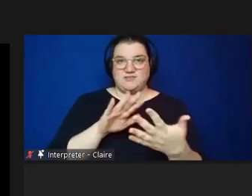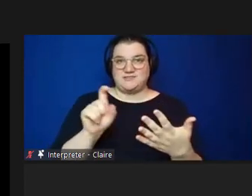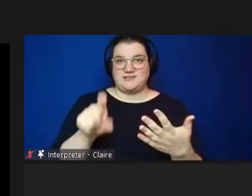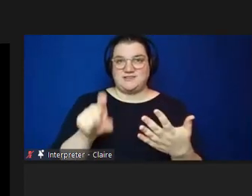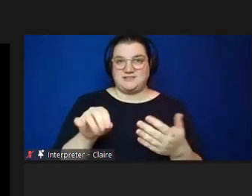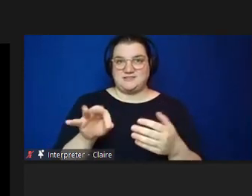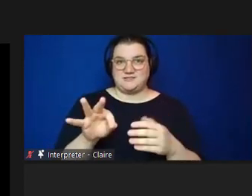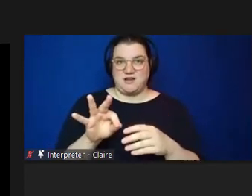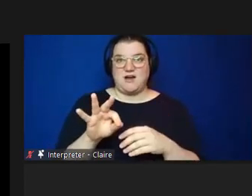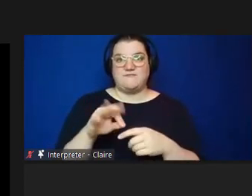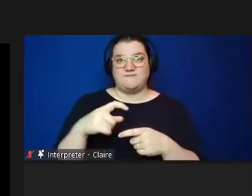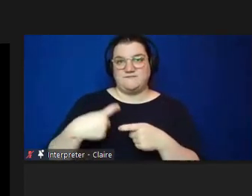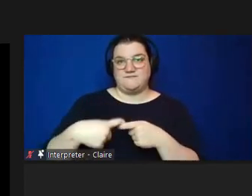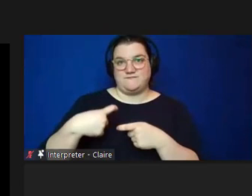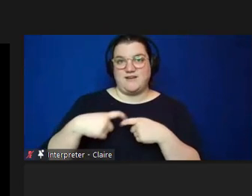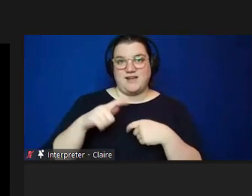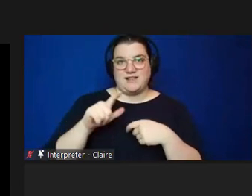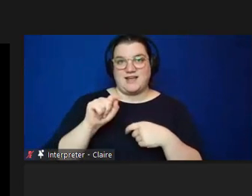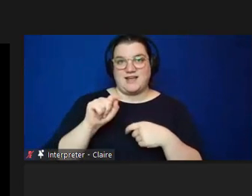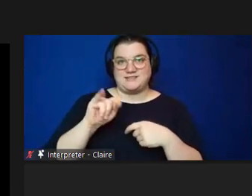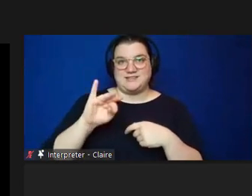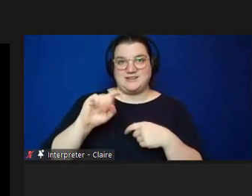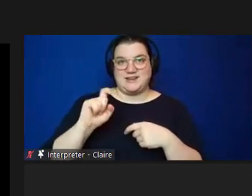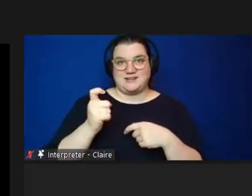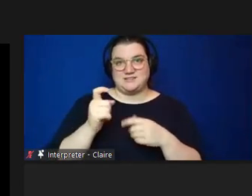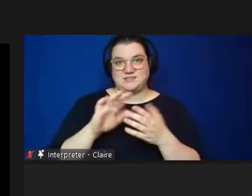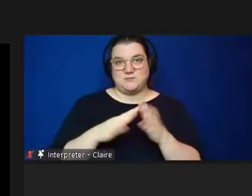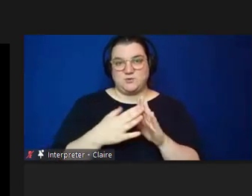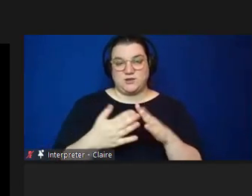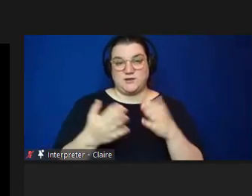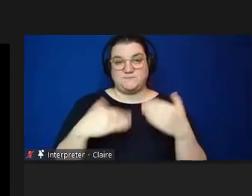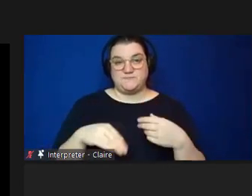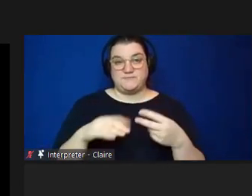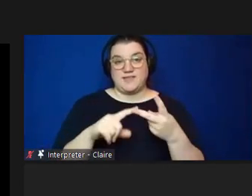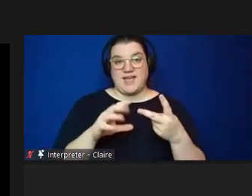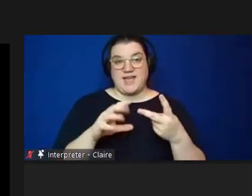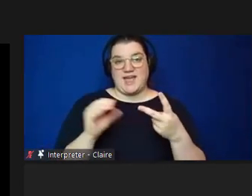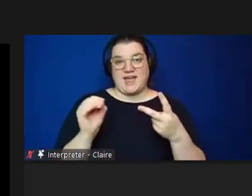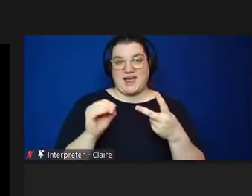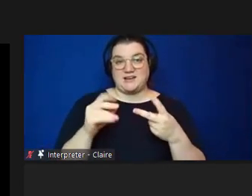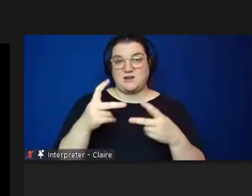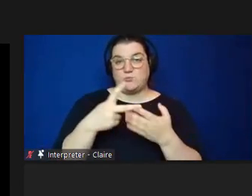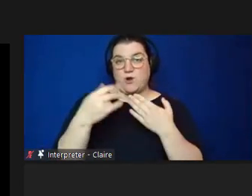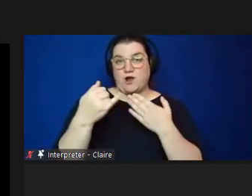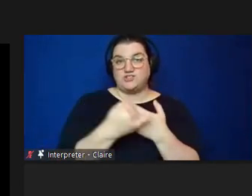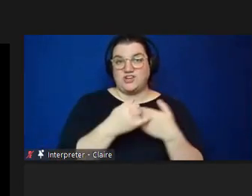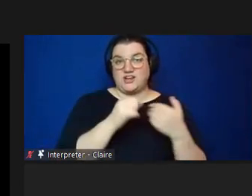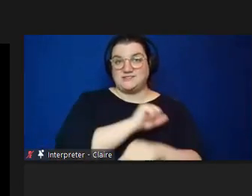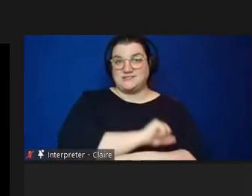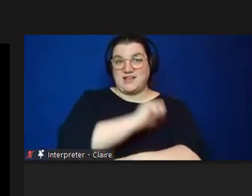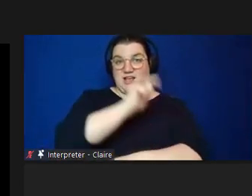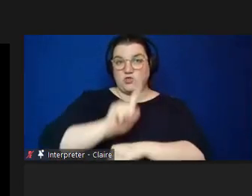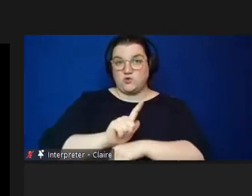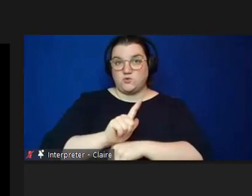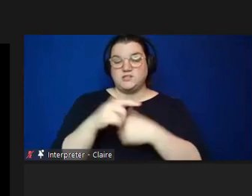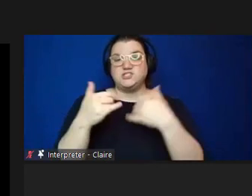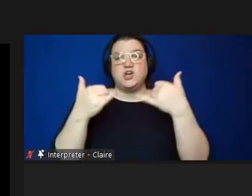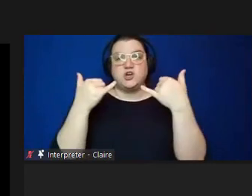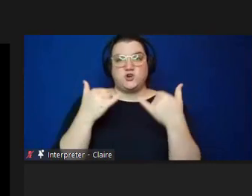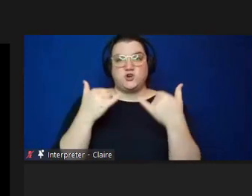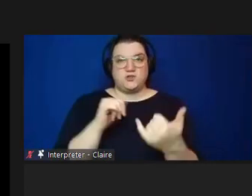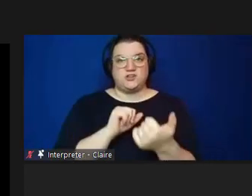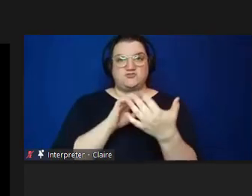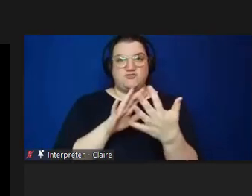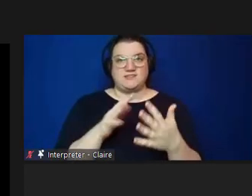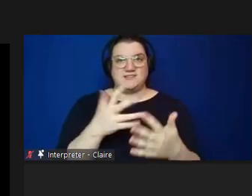the Latinx community. And Project St. Louis is currently addressing the vaccine hesitancy